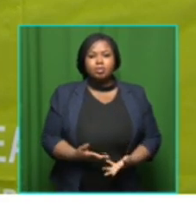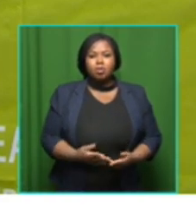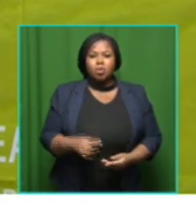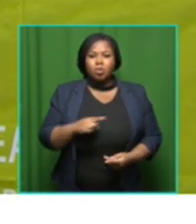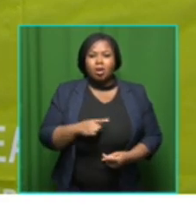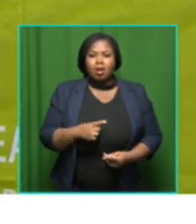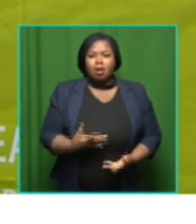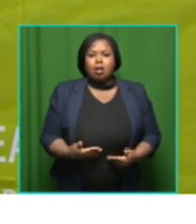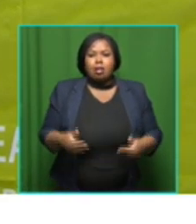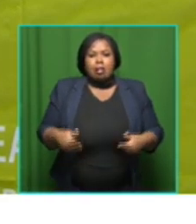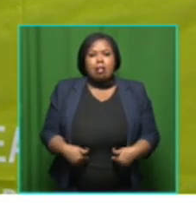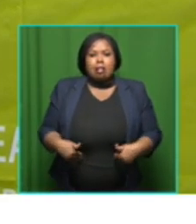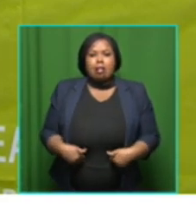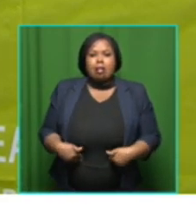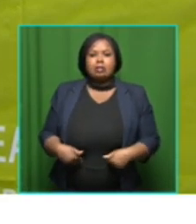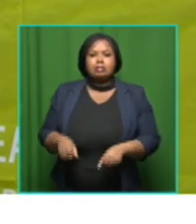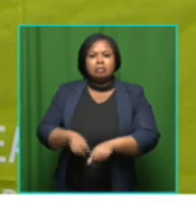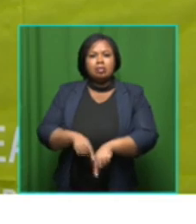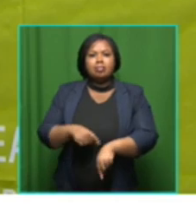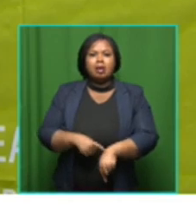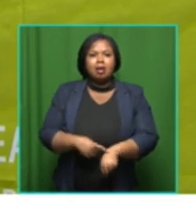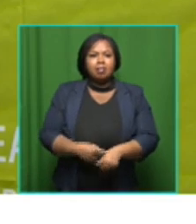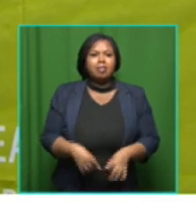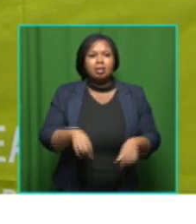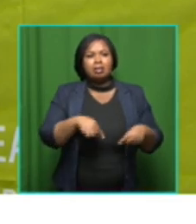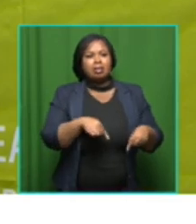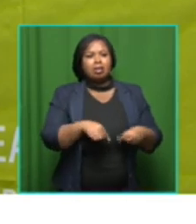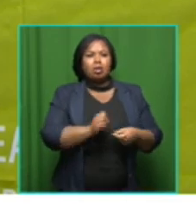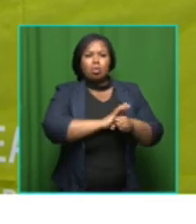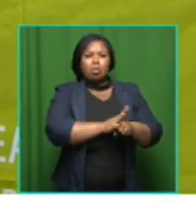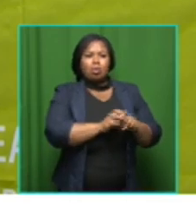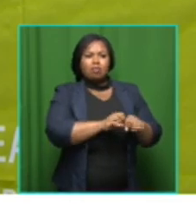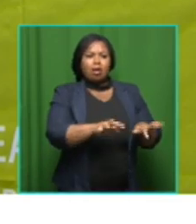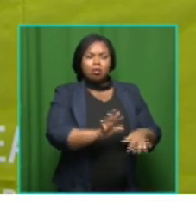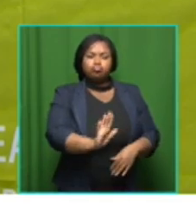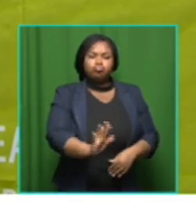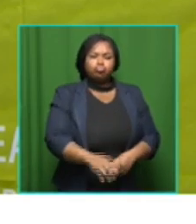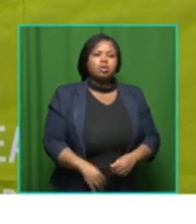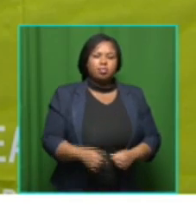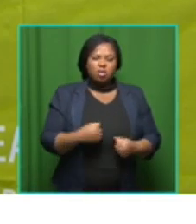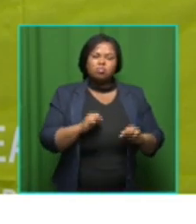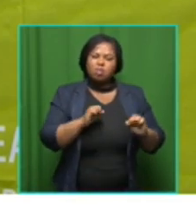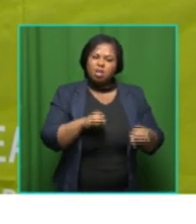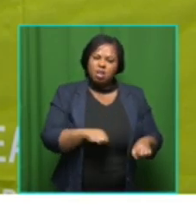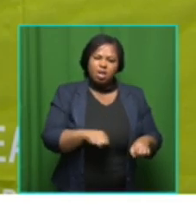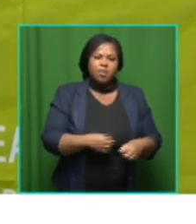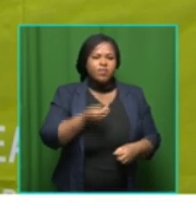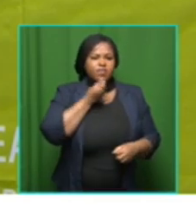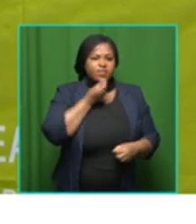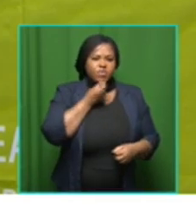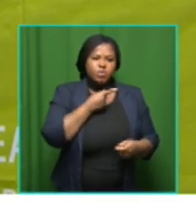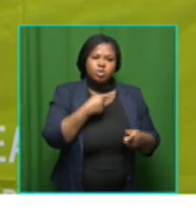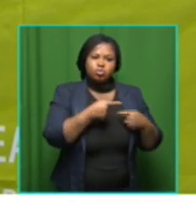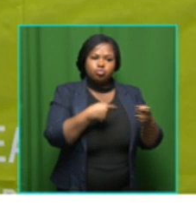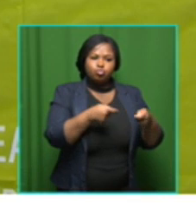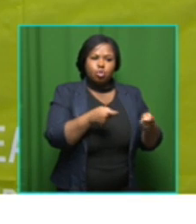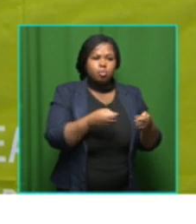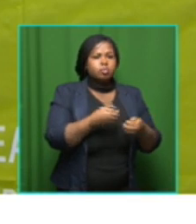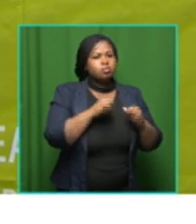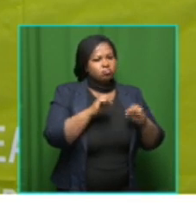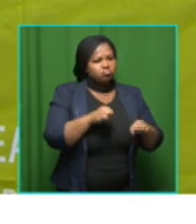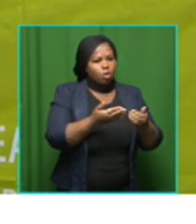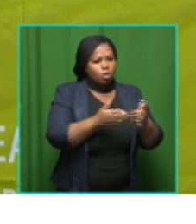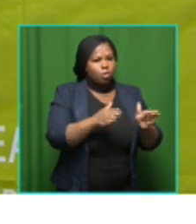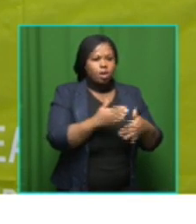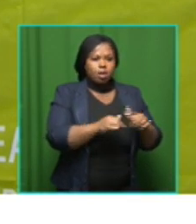still die of hunger. So it's important for us, as President has said, we must allow the food supplies to be allowed through. All of these are